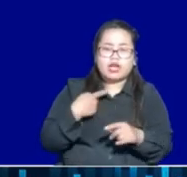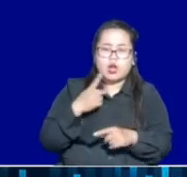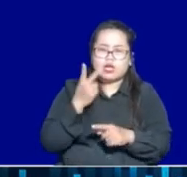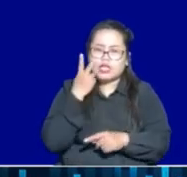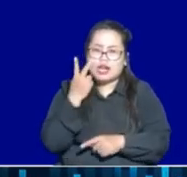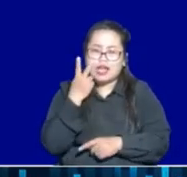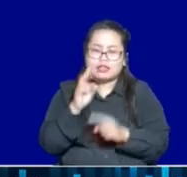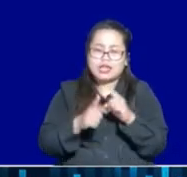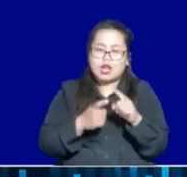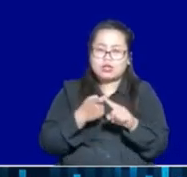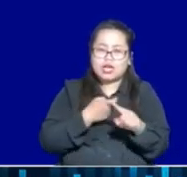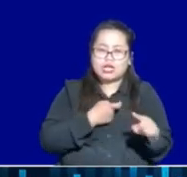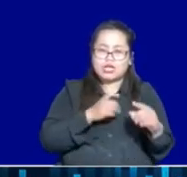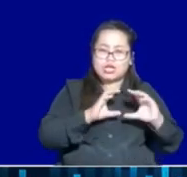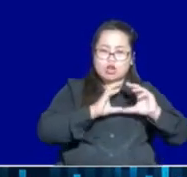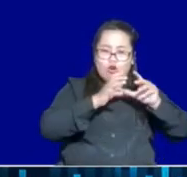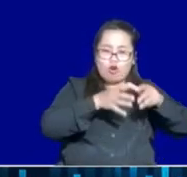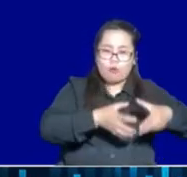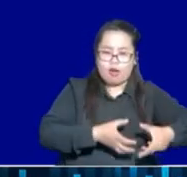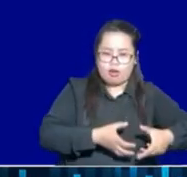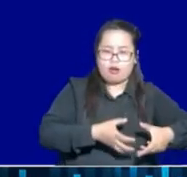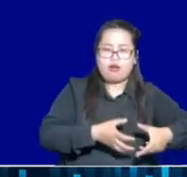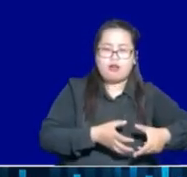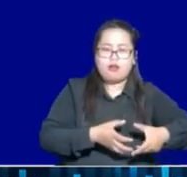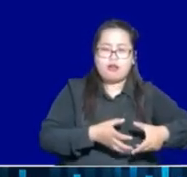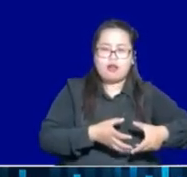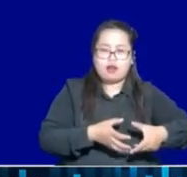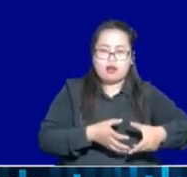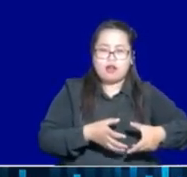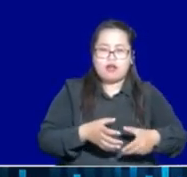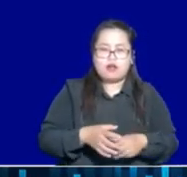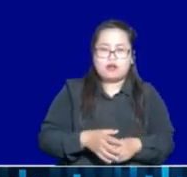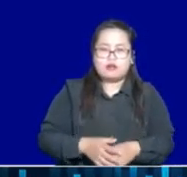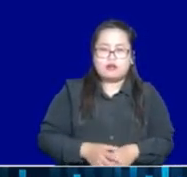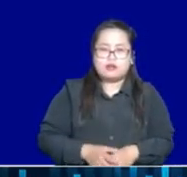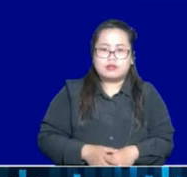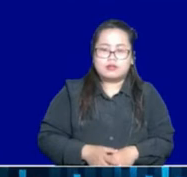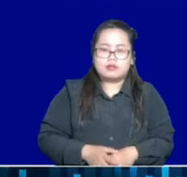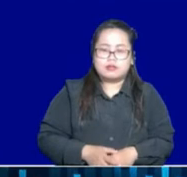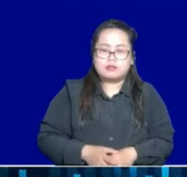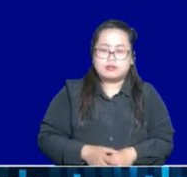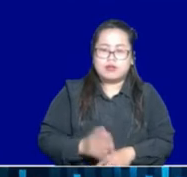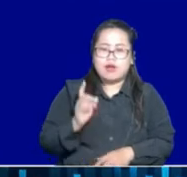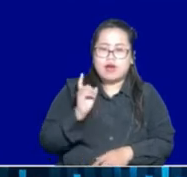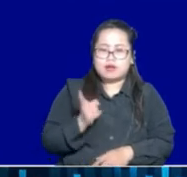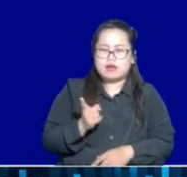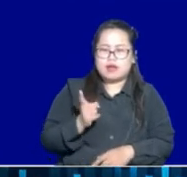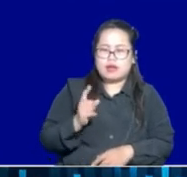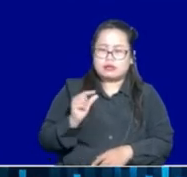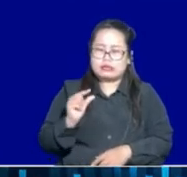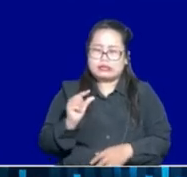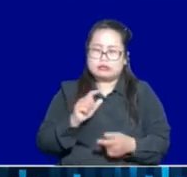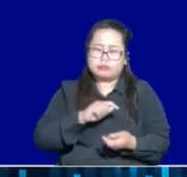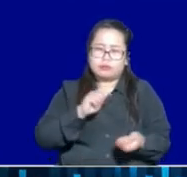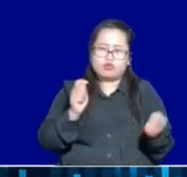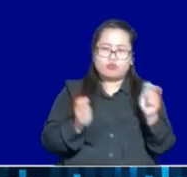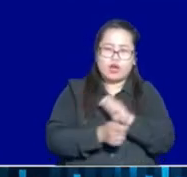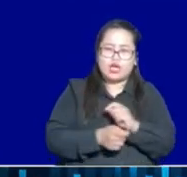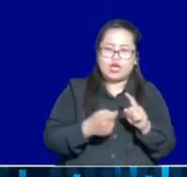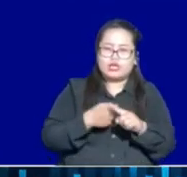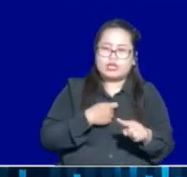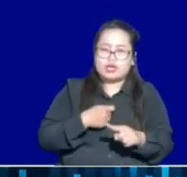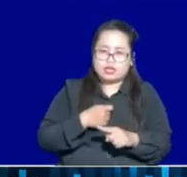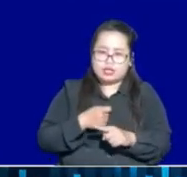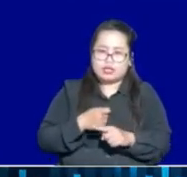are changing in nature. On the left, I have the imports of